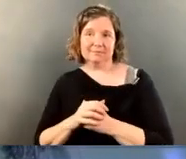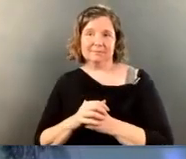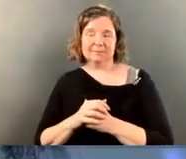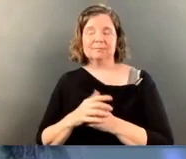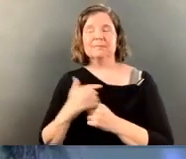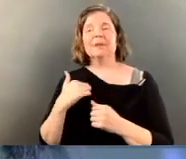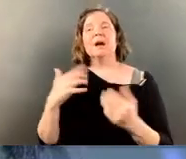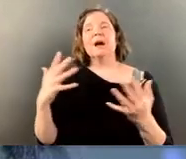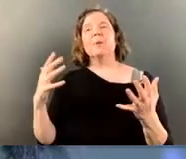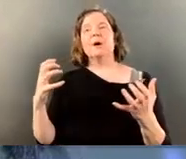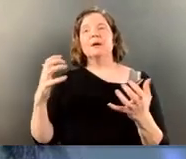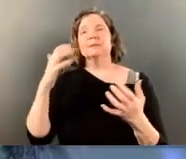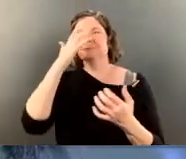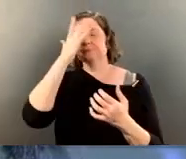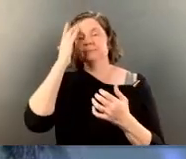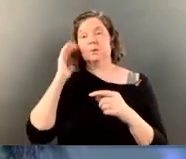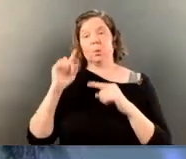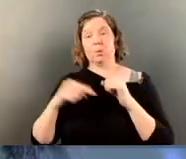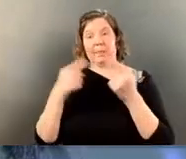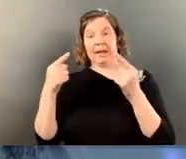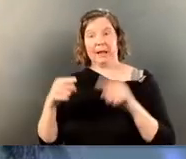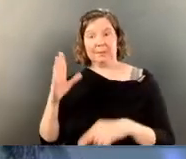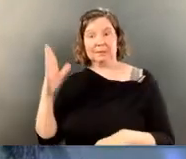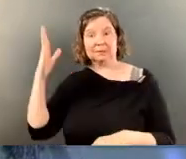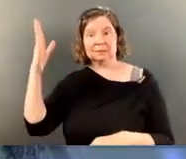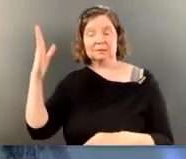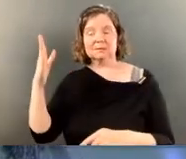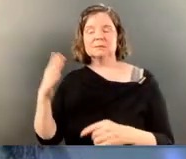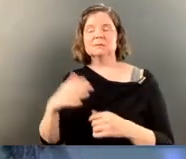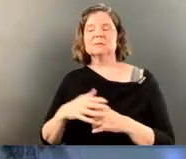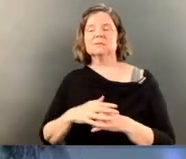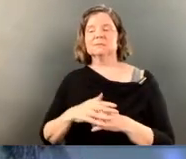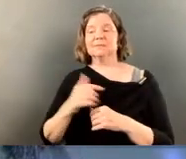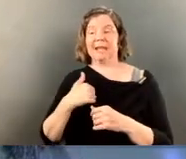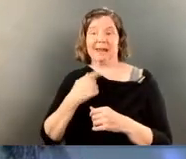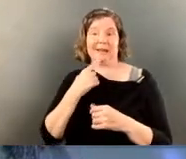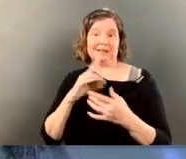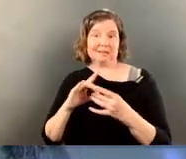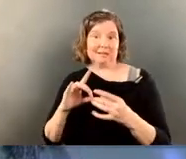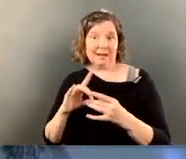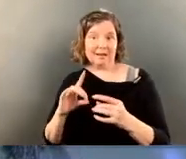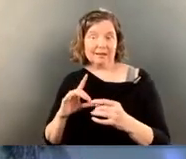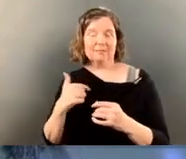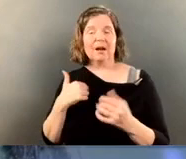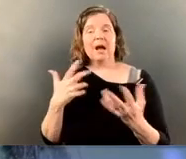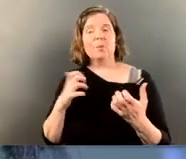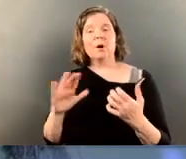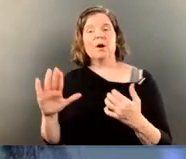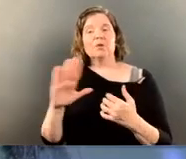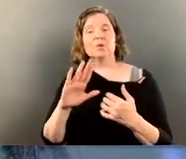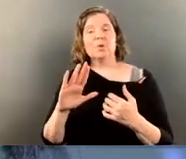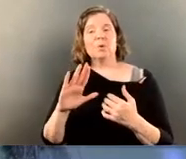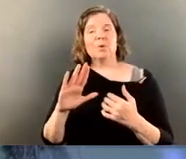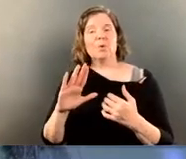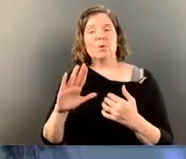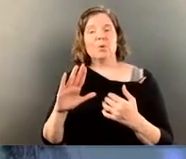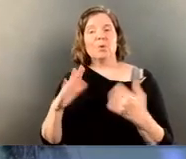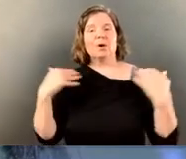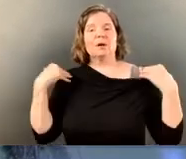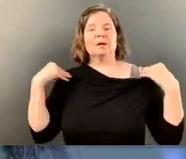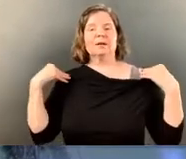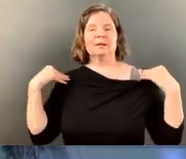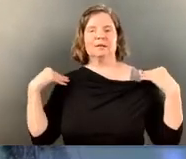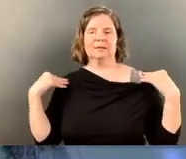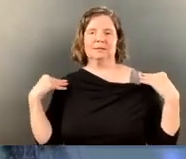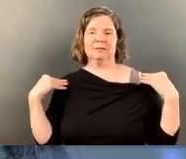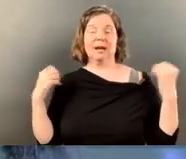I want, when that time happens, can I just say, I want your shoulders to be relaxed. I